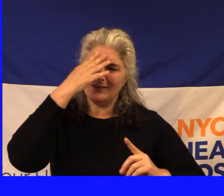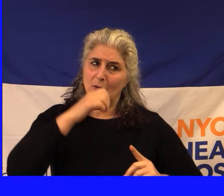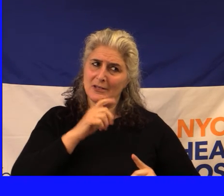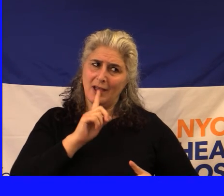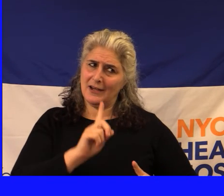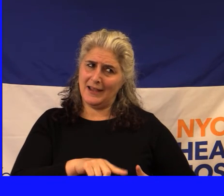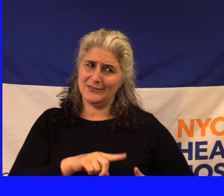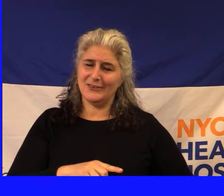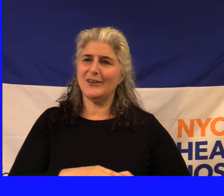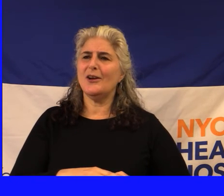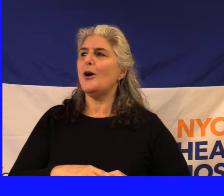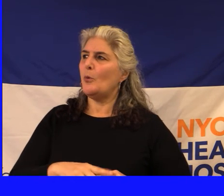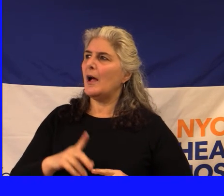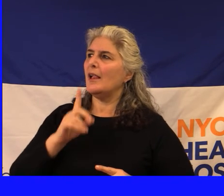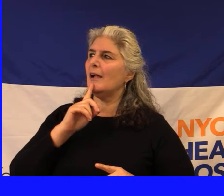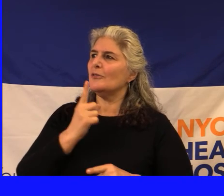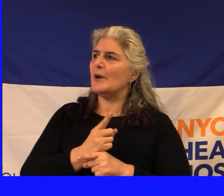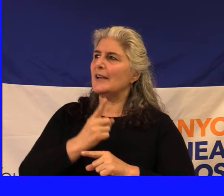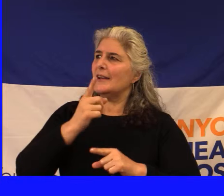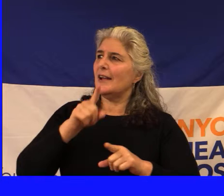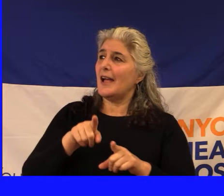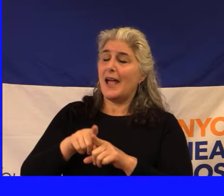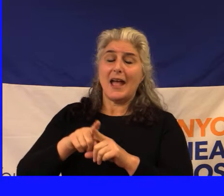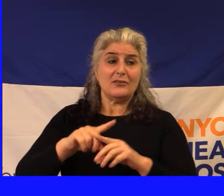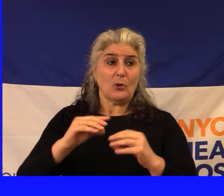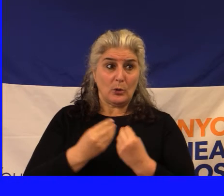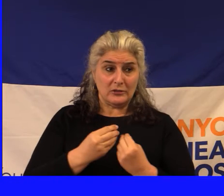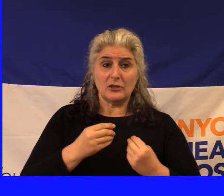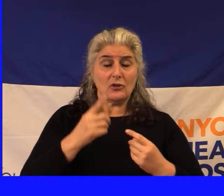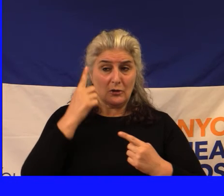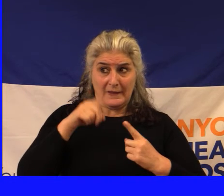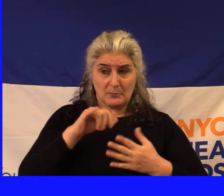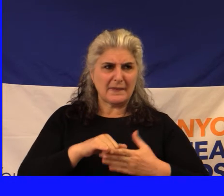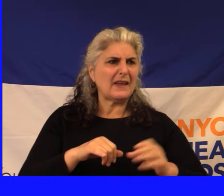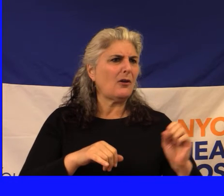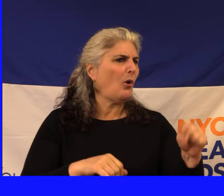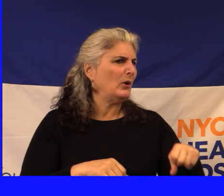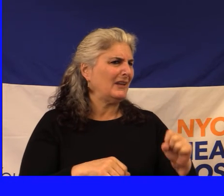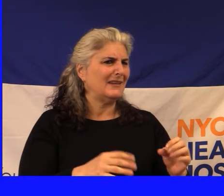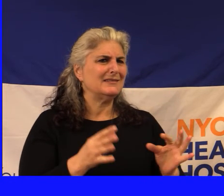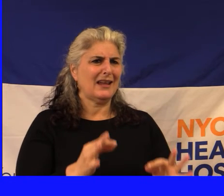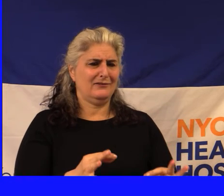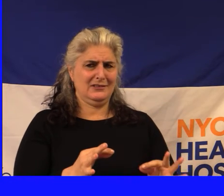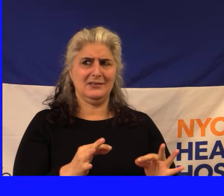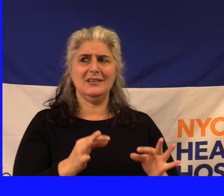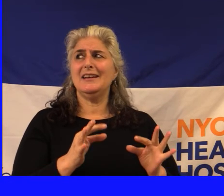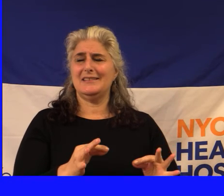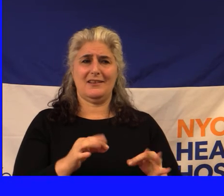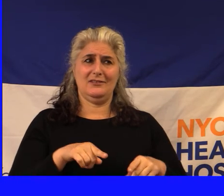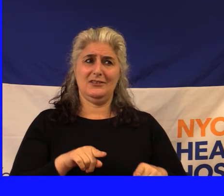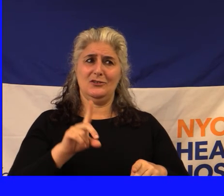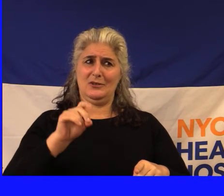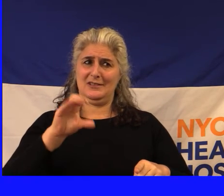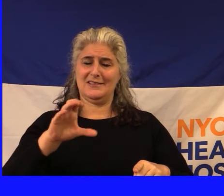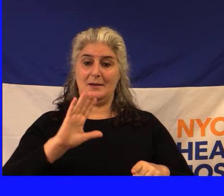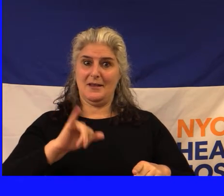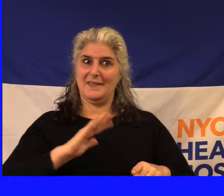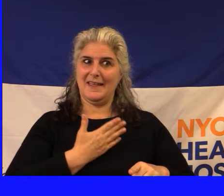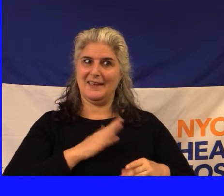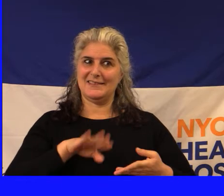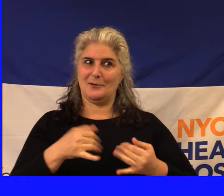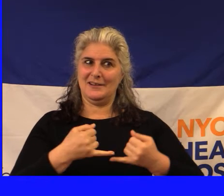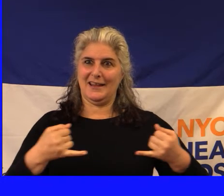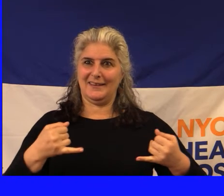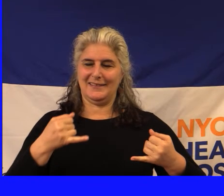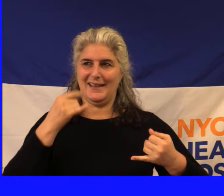organization. As an organization, we are definitely thinking about this, Yeah. especially in December, Yes. which is our deadline for meeting all these